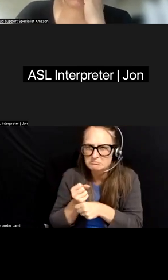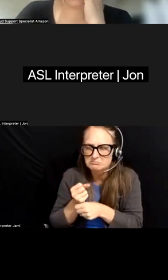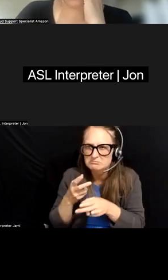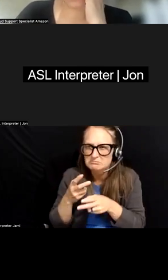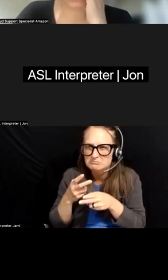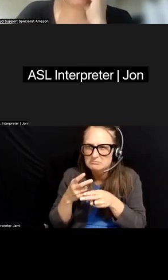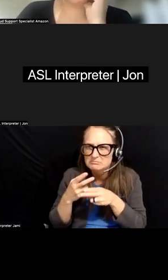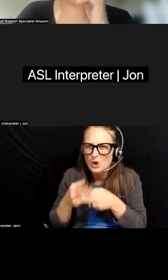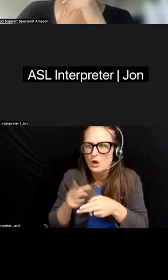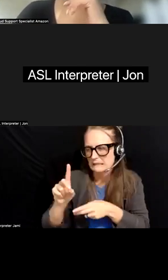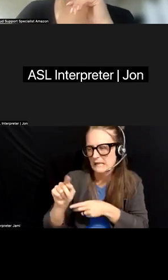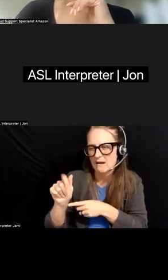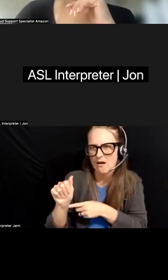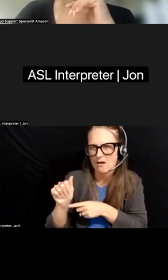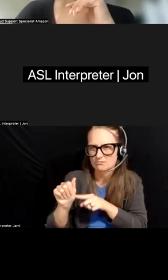That's information.